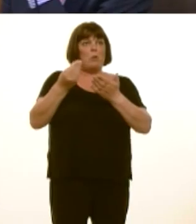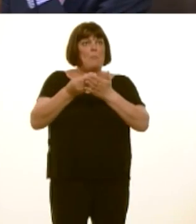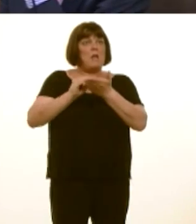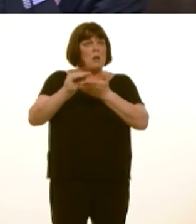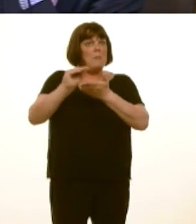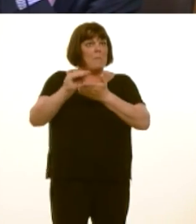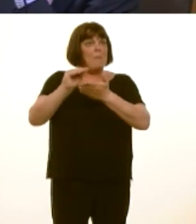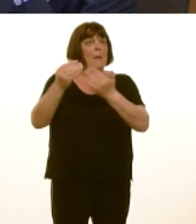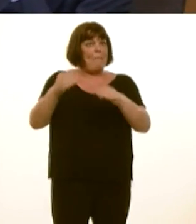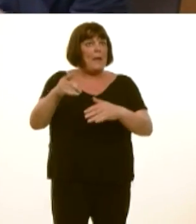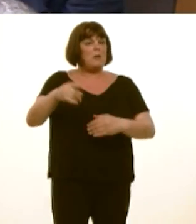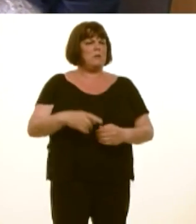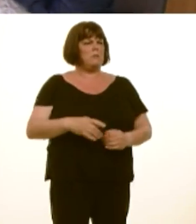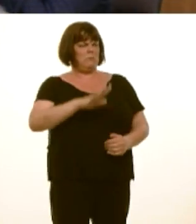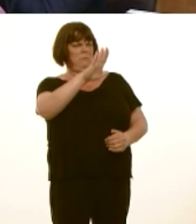transparency.